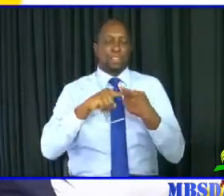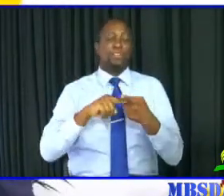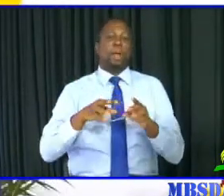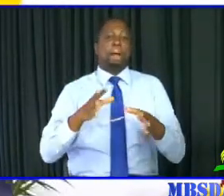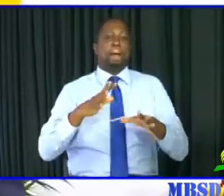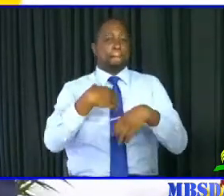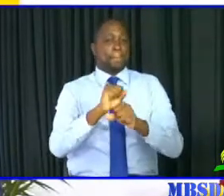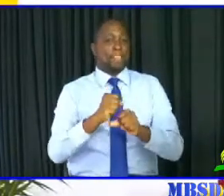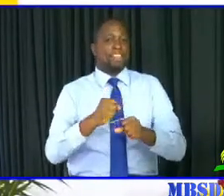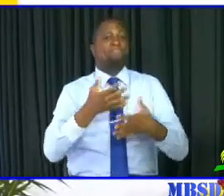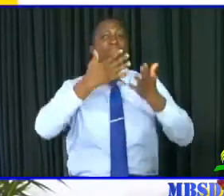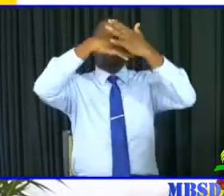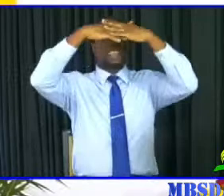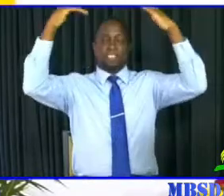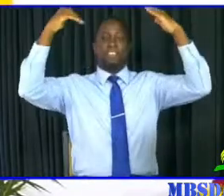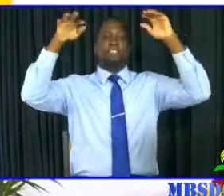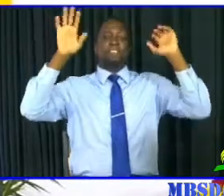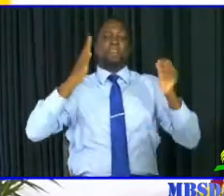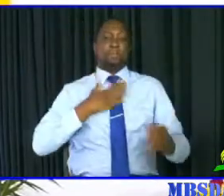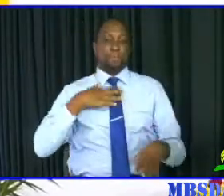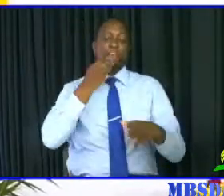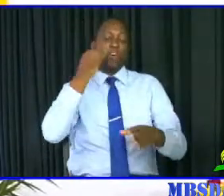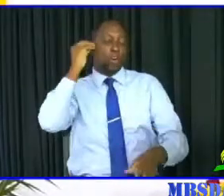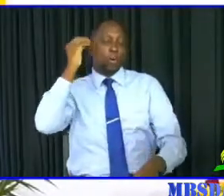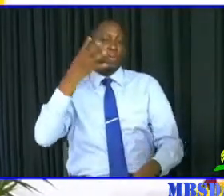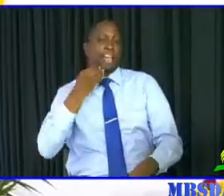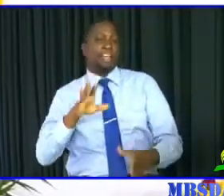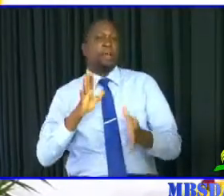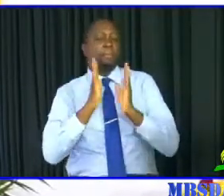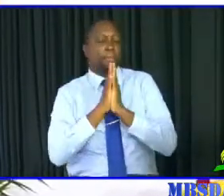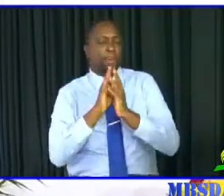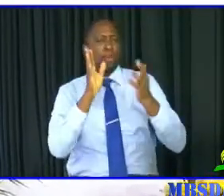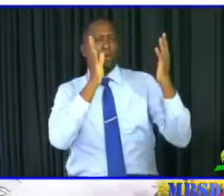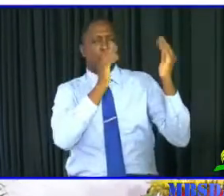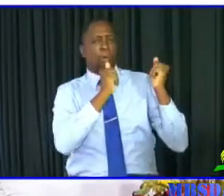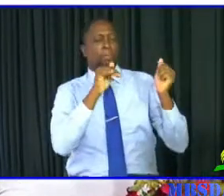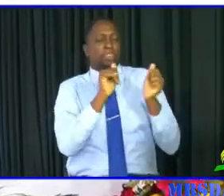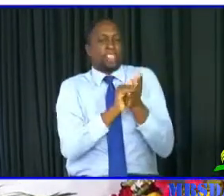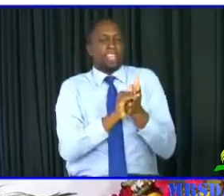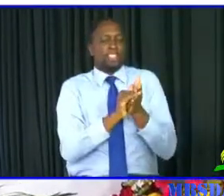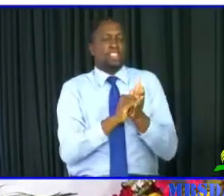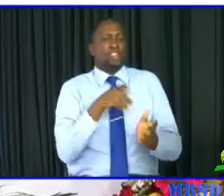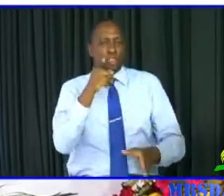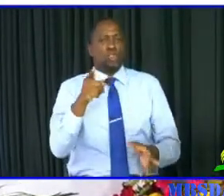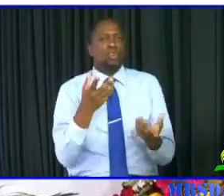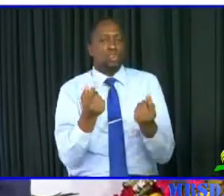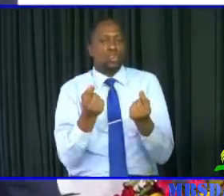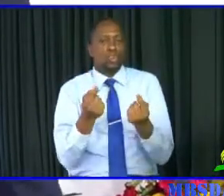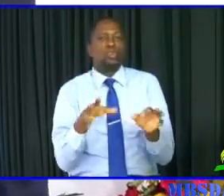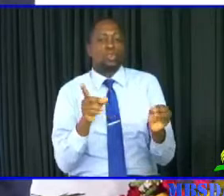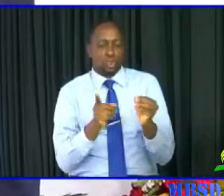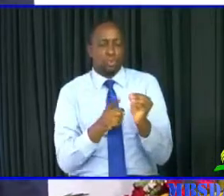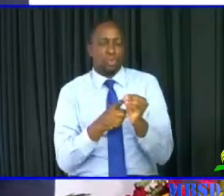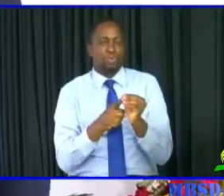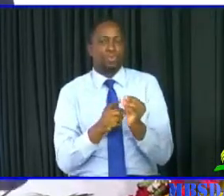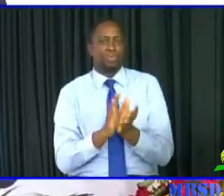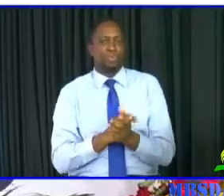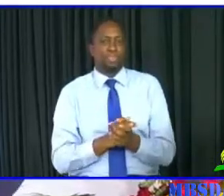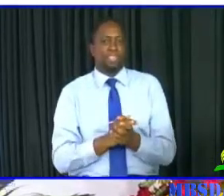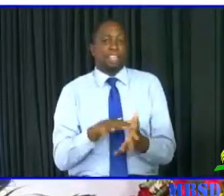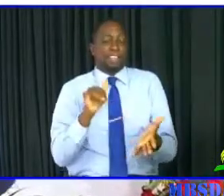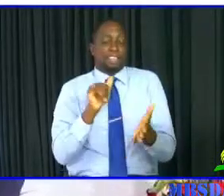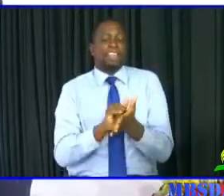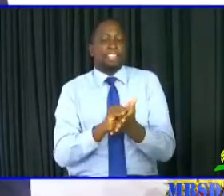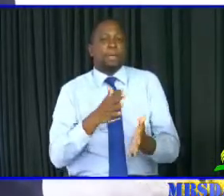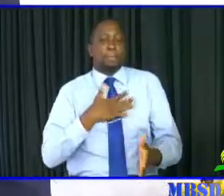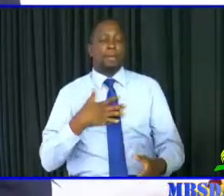my home. And I hope and I pray that by God's grace, you will decide to make heaven your home as well. That's